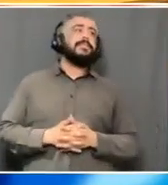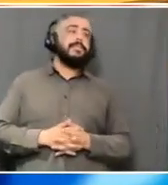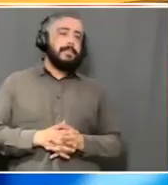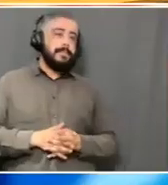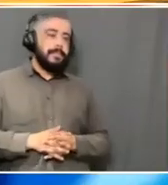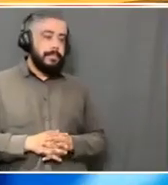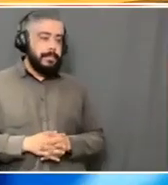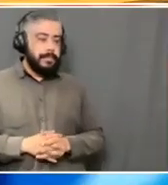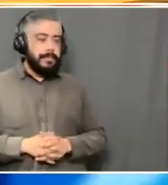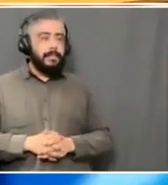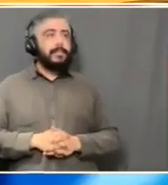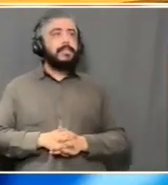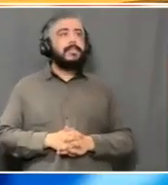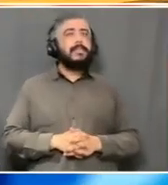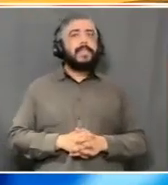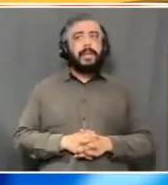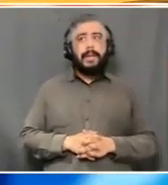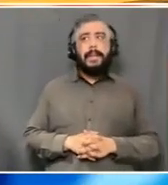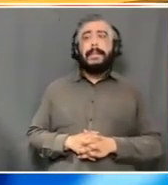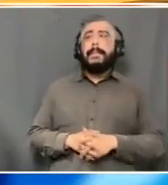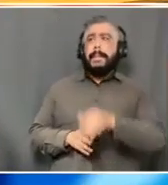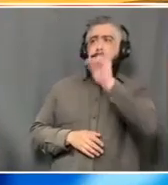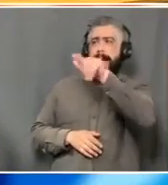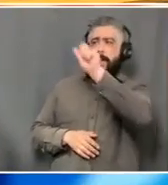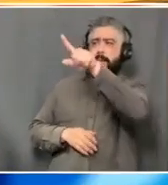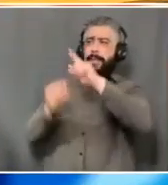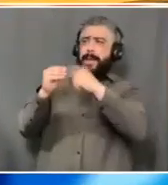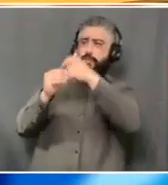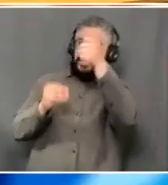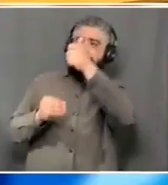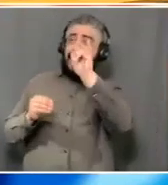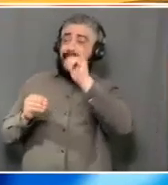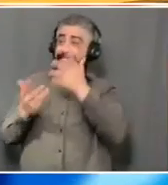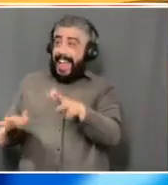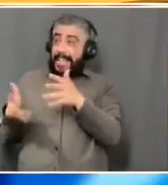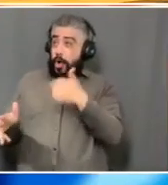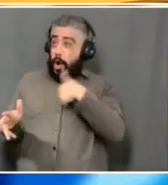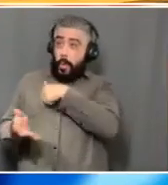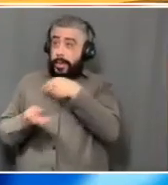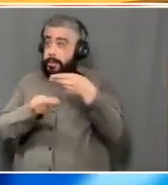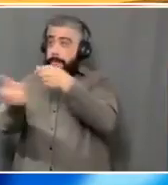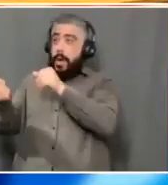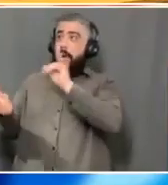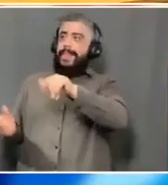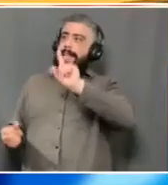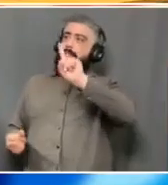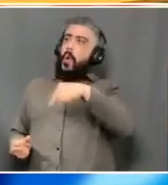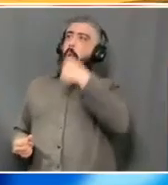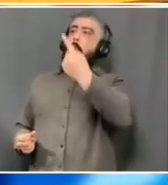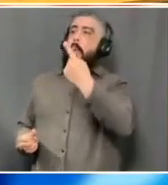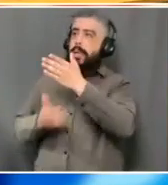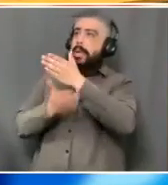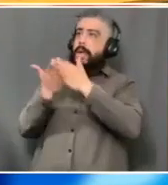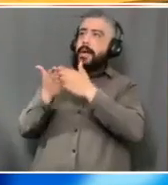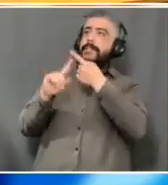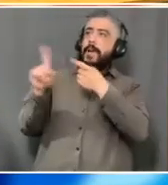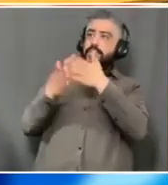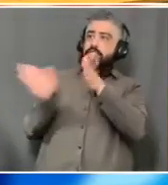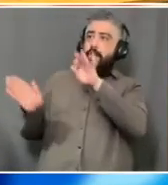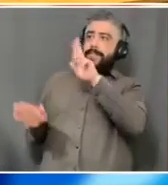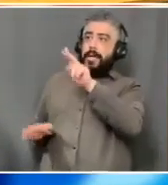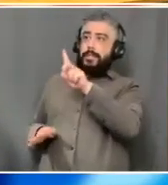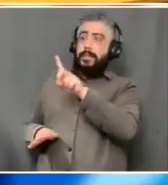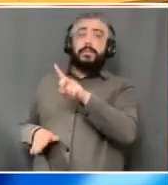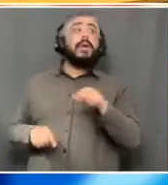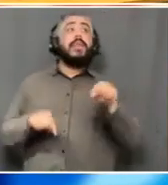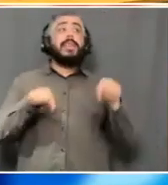And on that question on transportation, is that all that we're spending, or this is just the portion that's coming out of general funds? This is right? general fund,